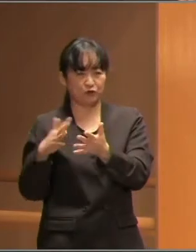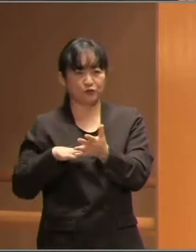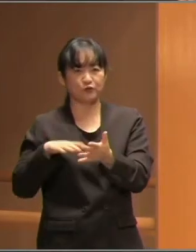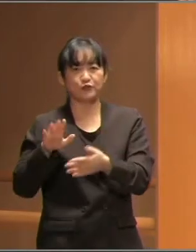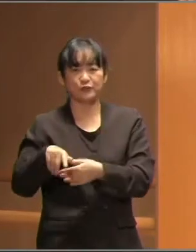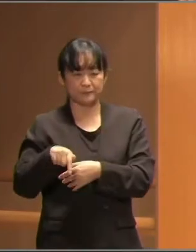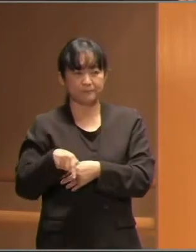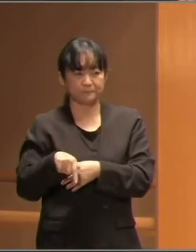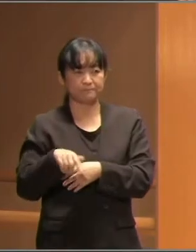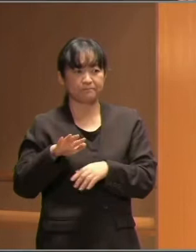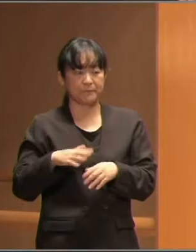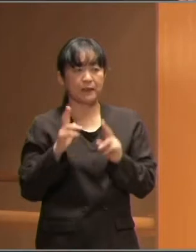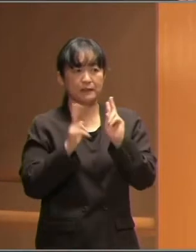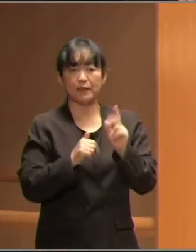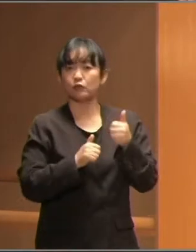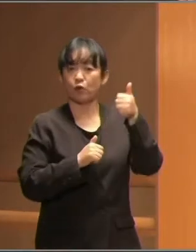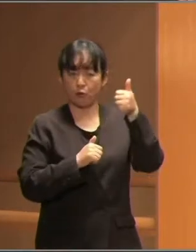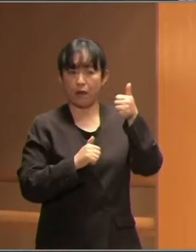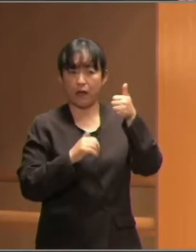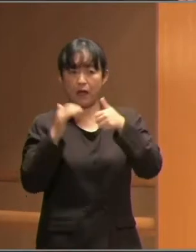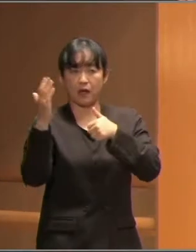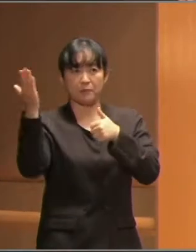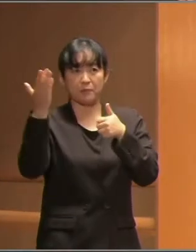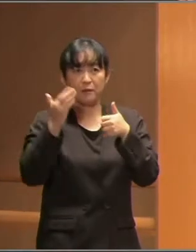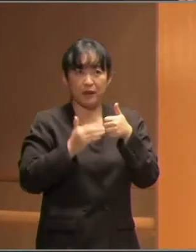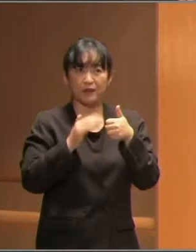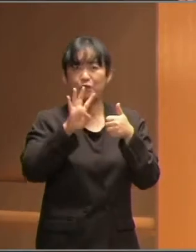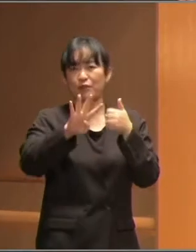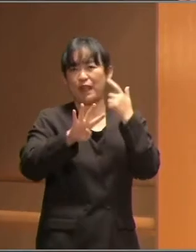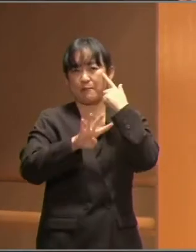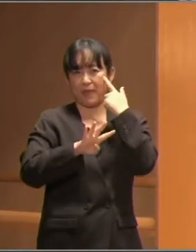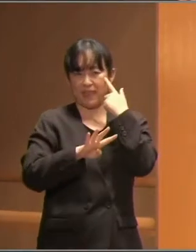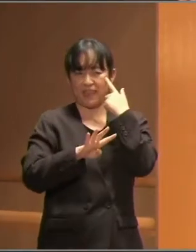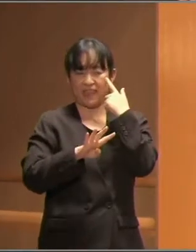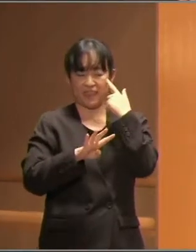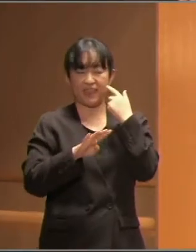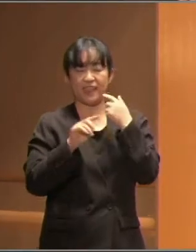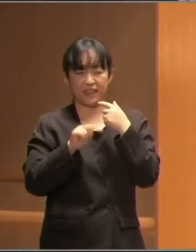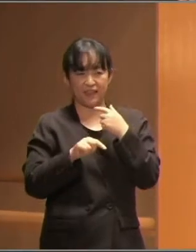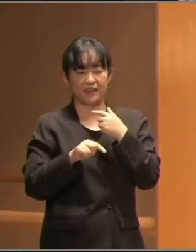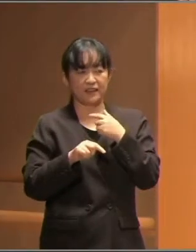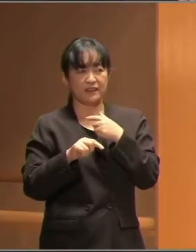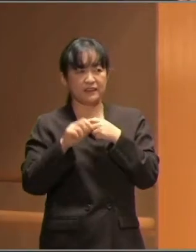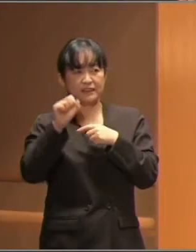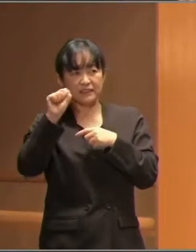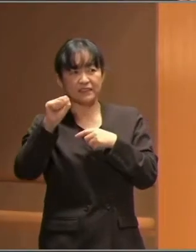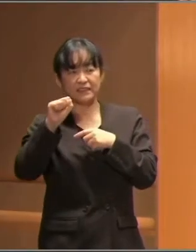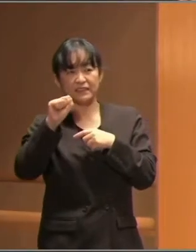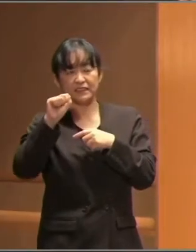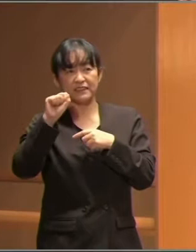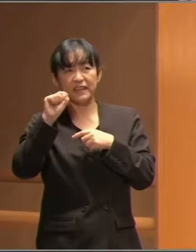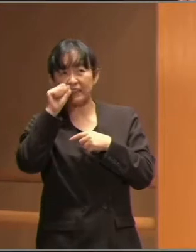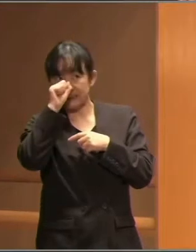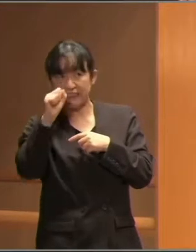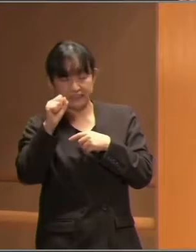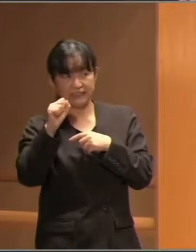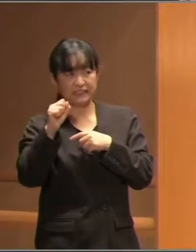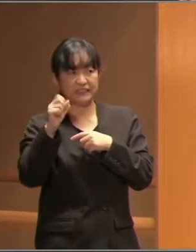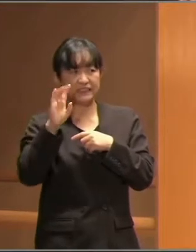And the current president is the fourth generation descendant of the founder, Mr. Sakichi Toyoda and Mr.